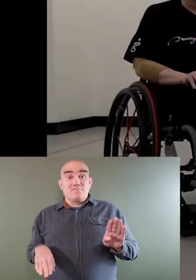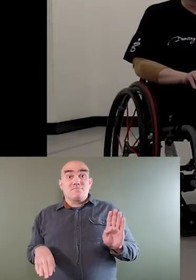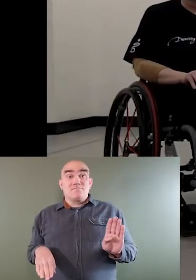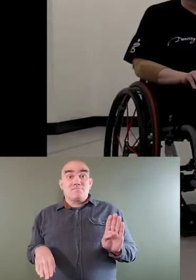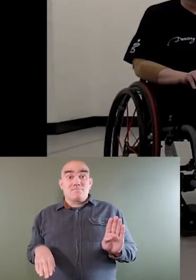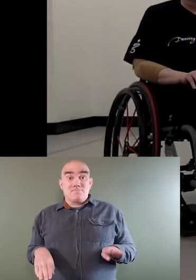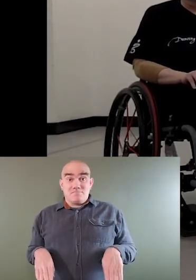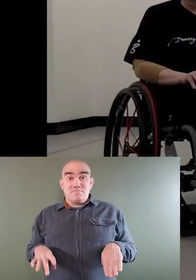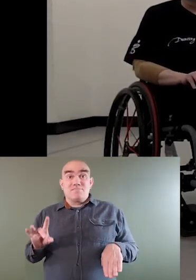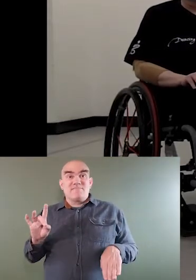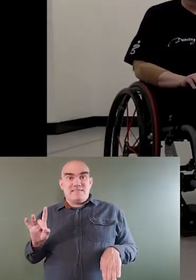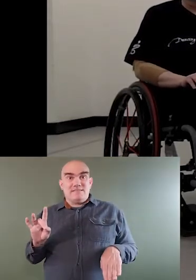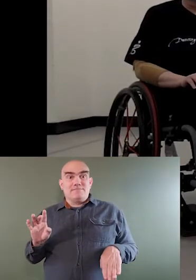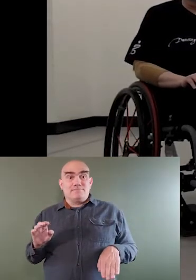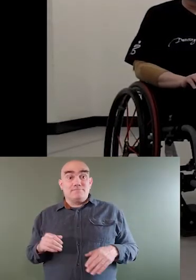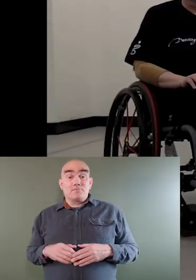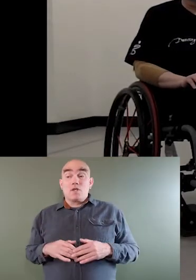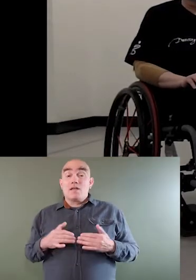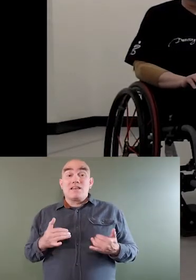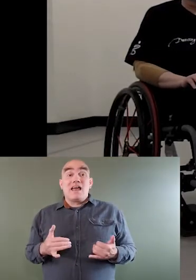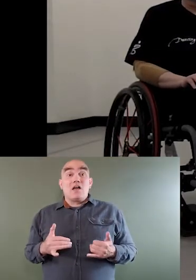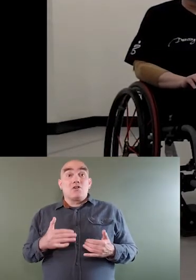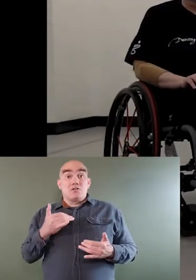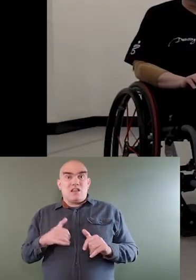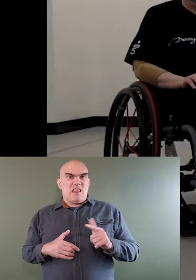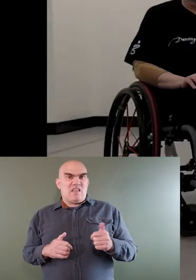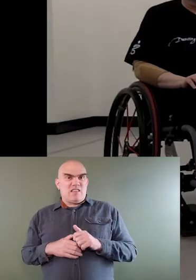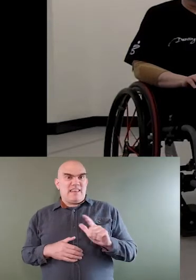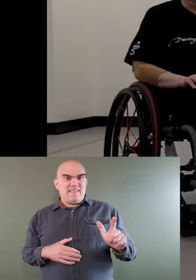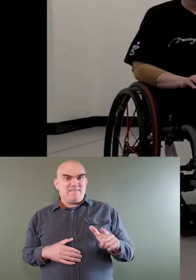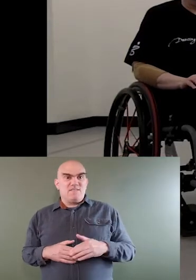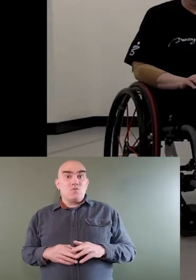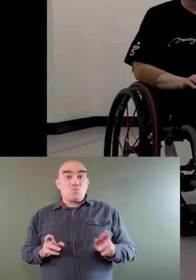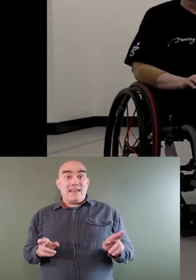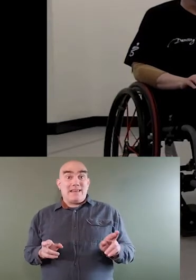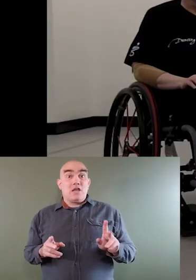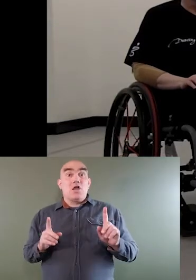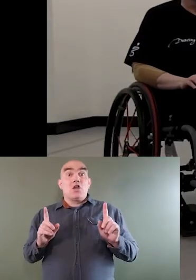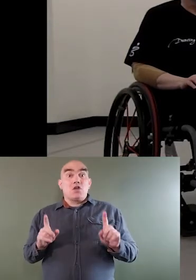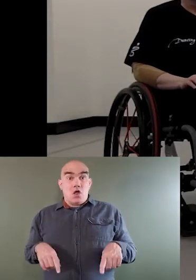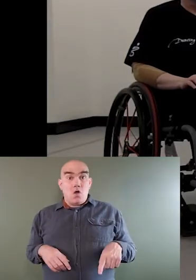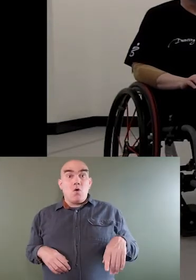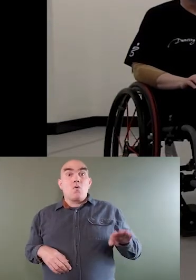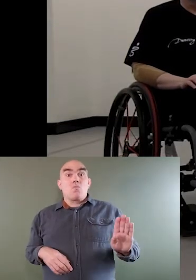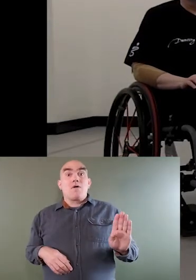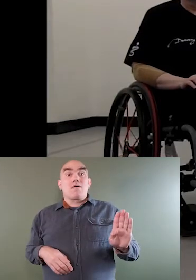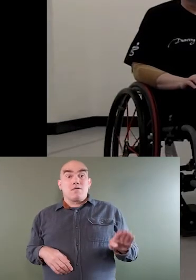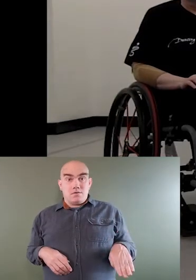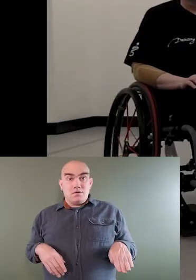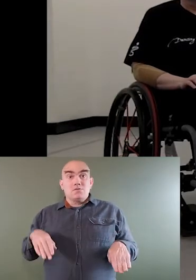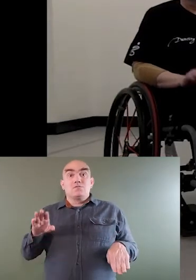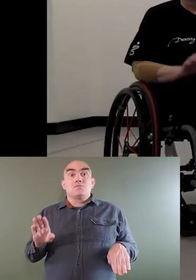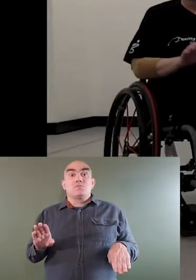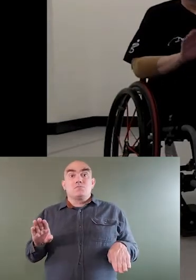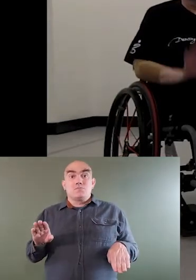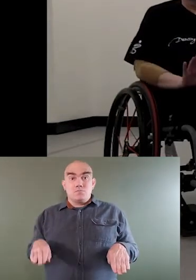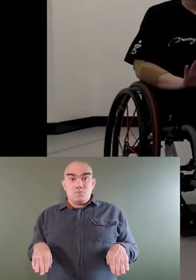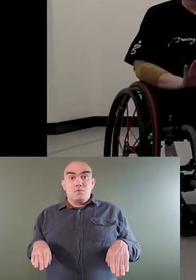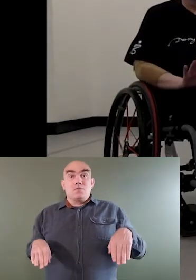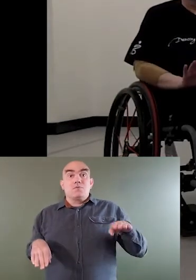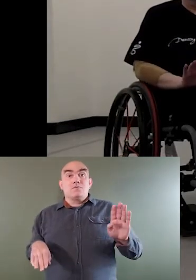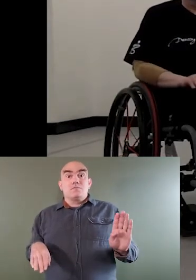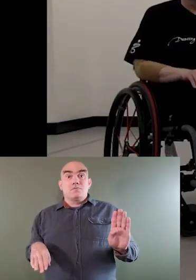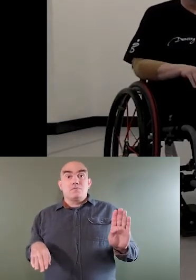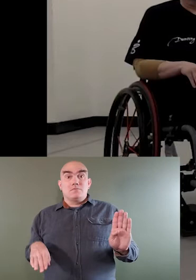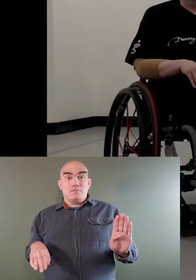7, 8. Great. Start with your left side. Ready? Go. 1,